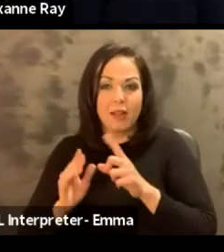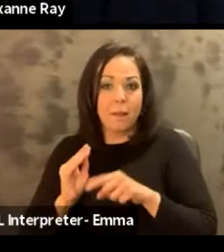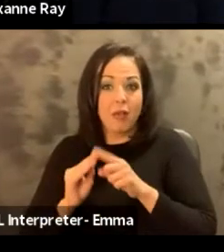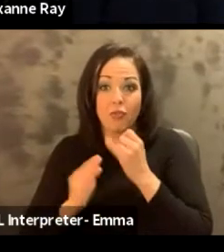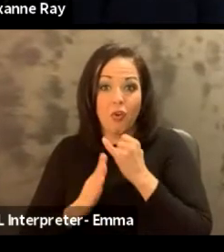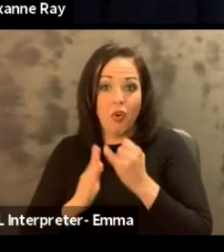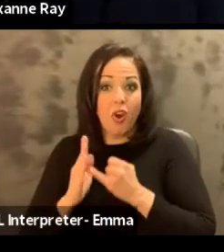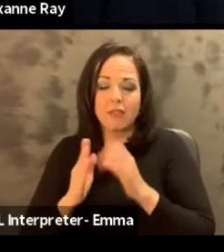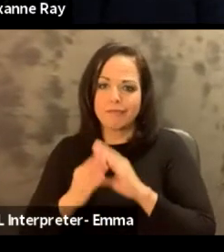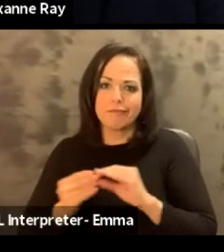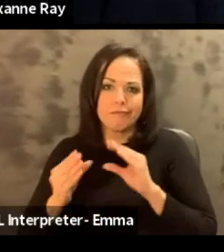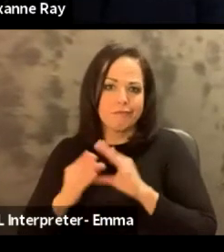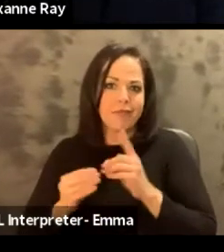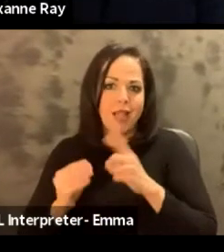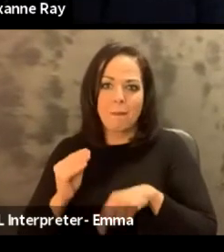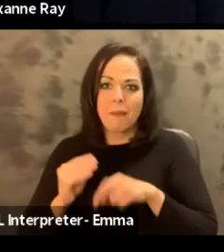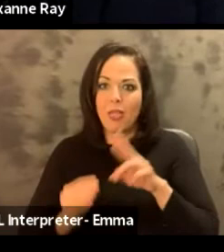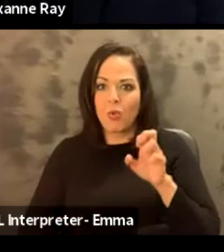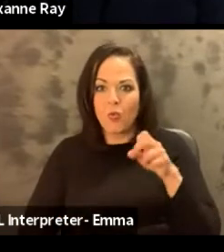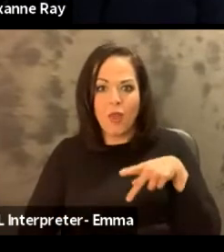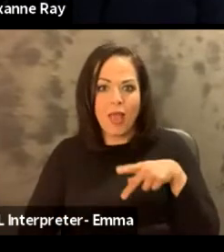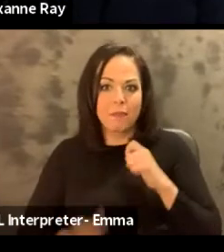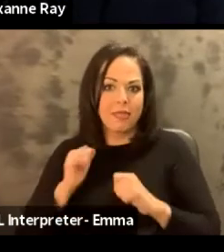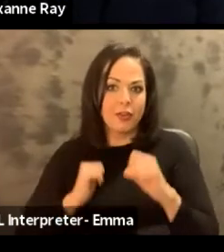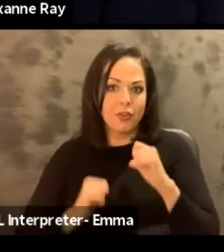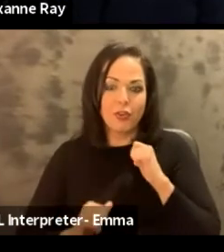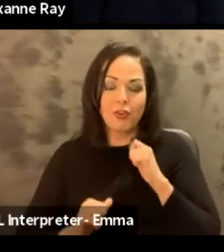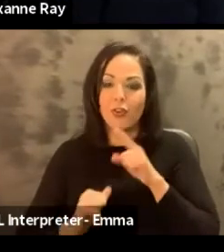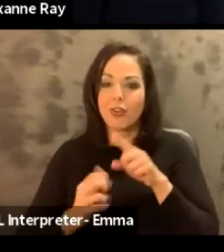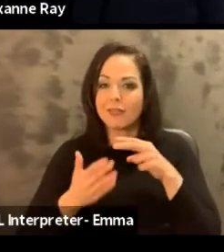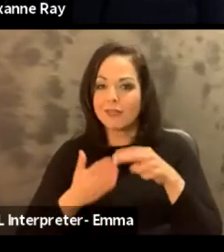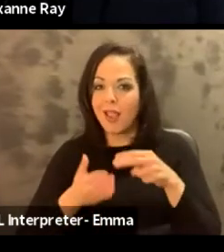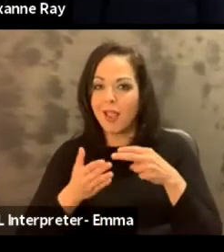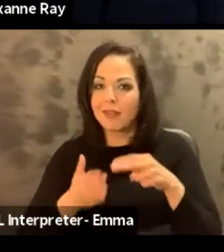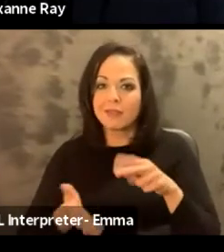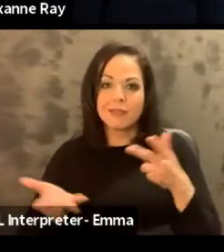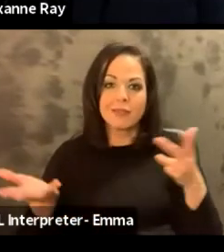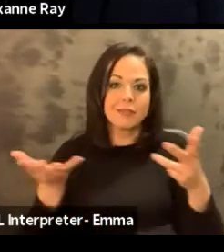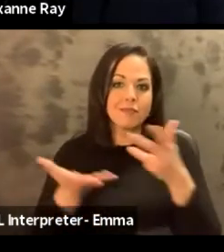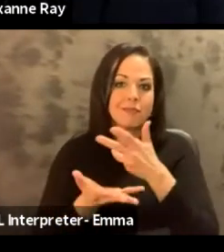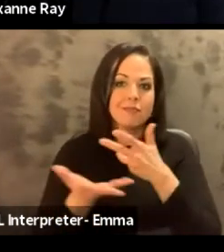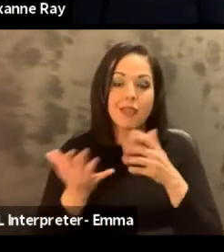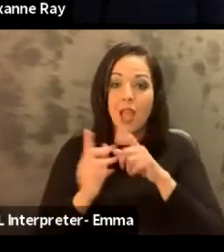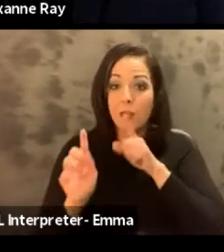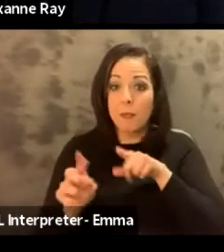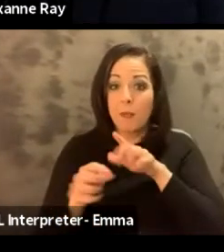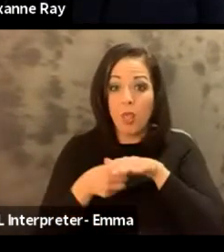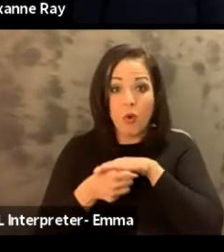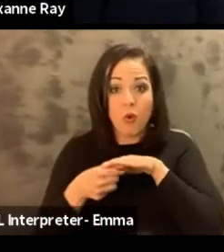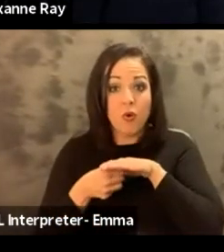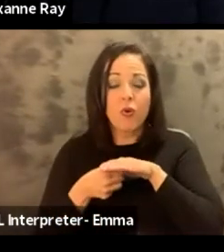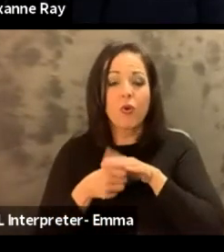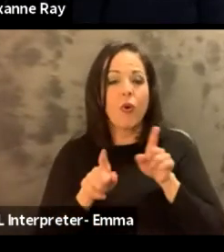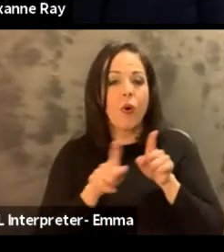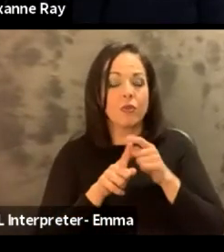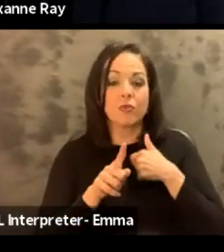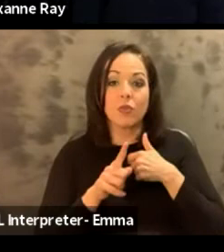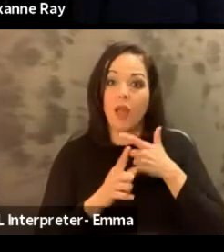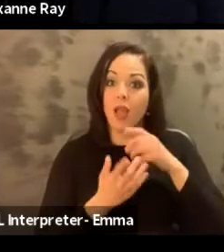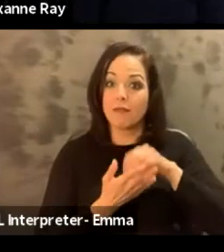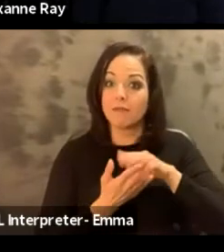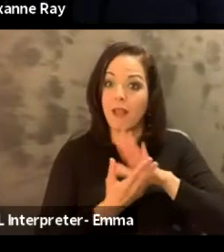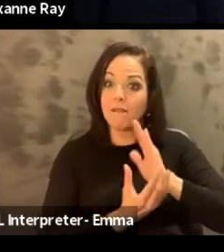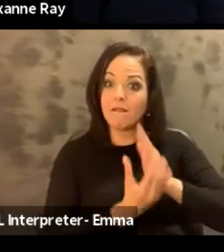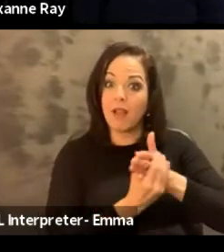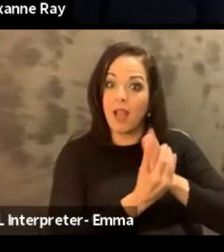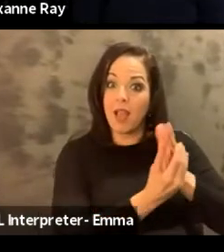about the rep, theater, dance. I report locally and also have filed